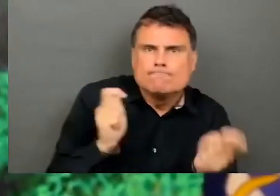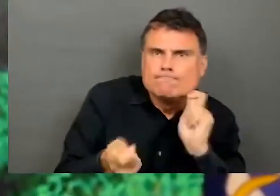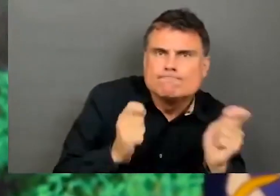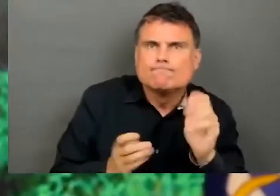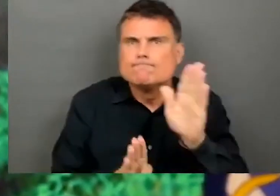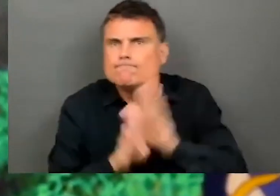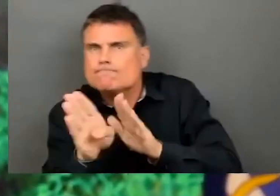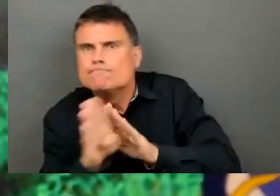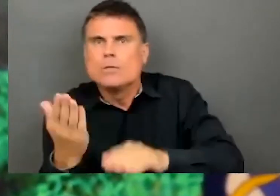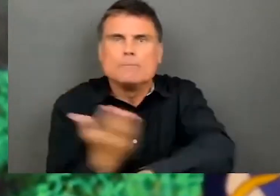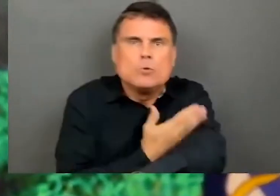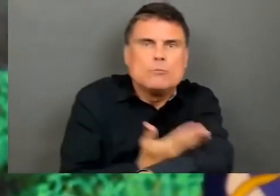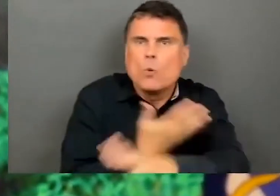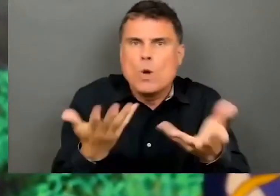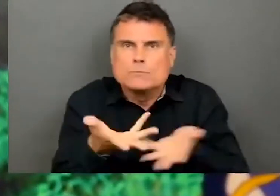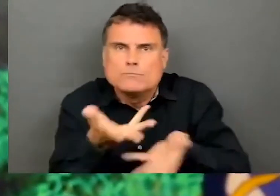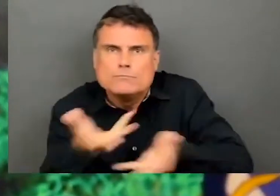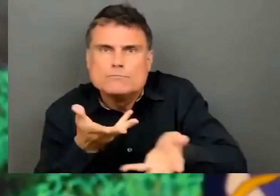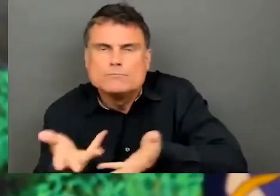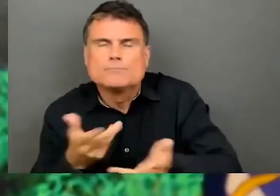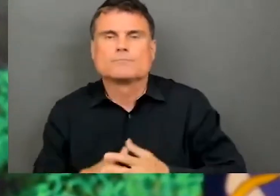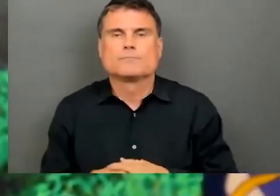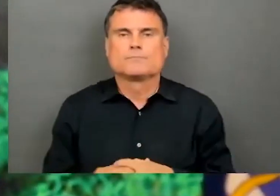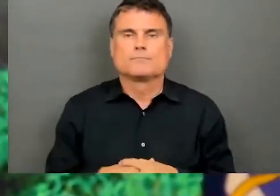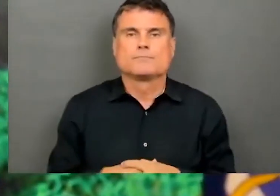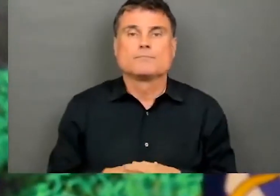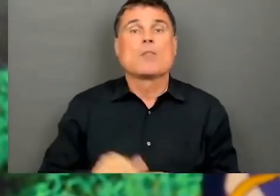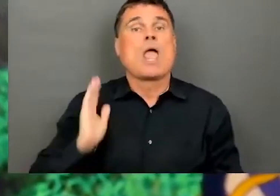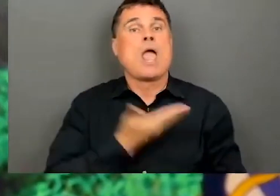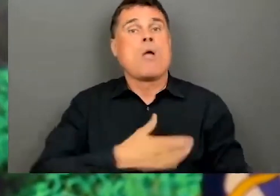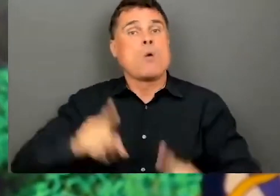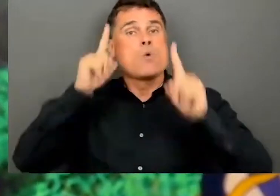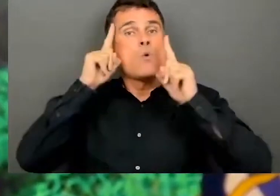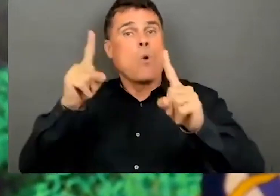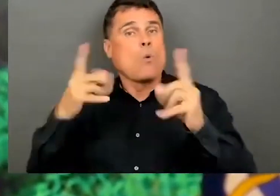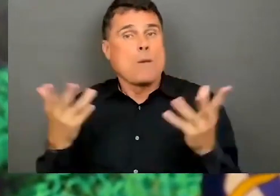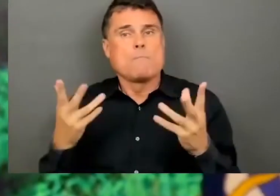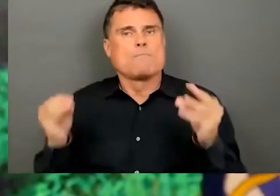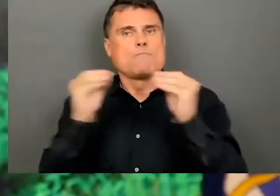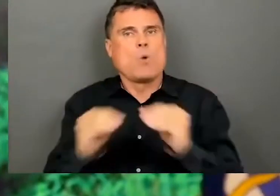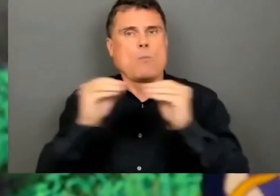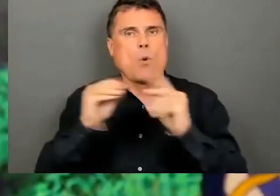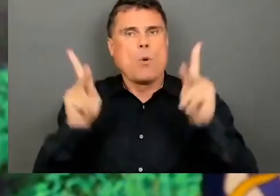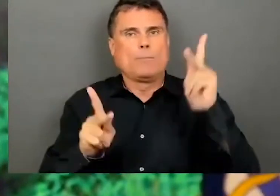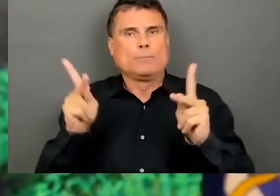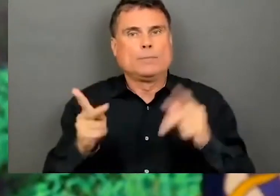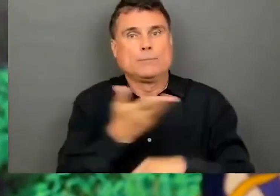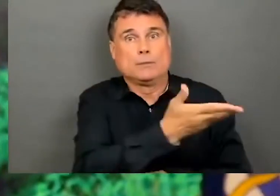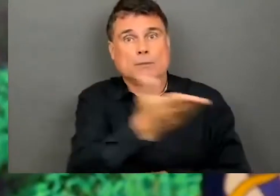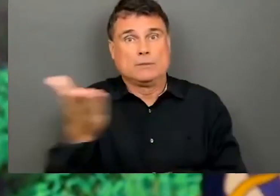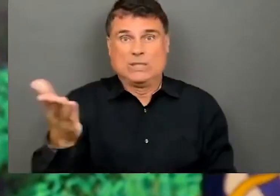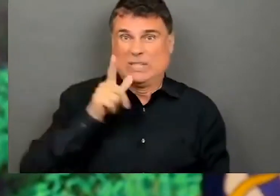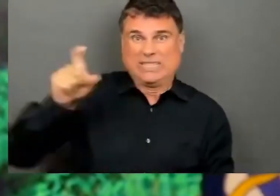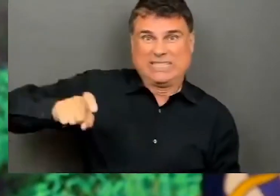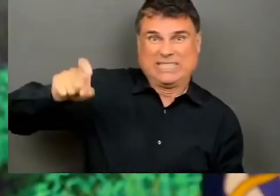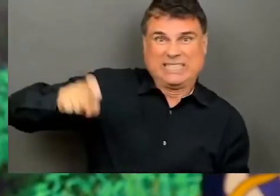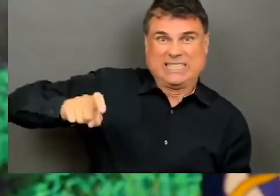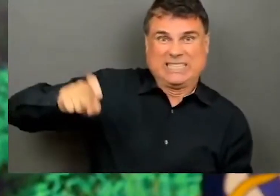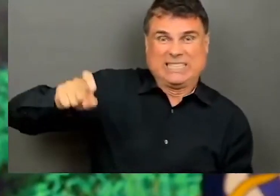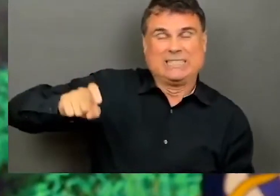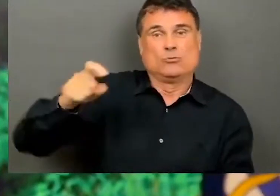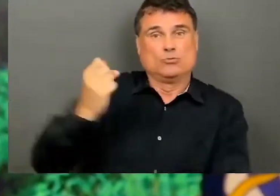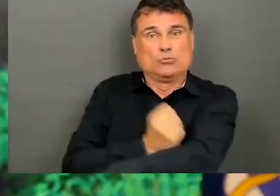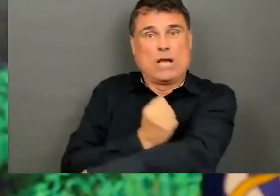further capacity as we bring more prescribers on board and get new programs online. I thank the